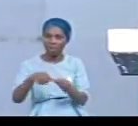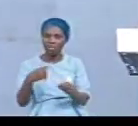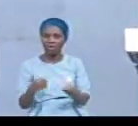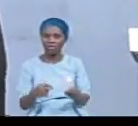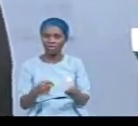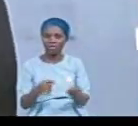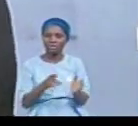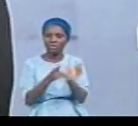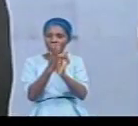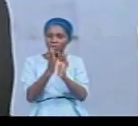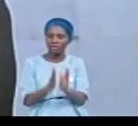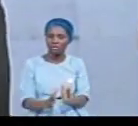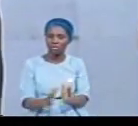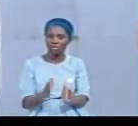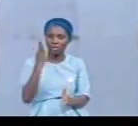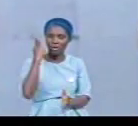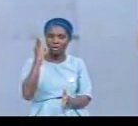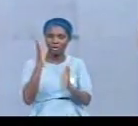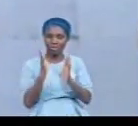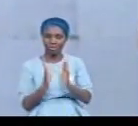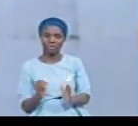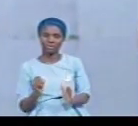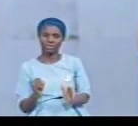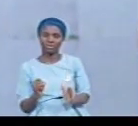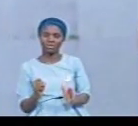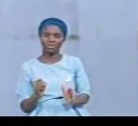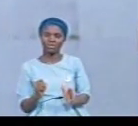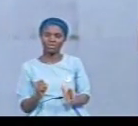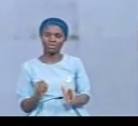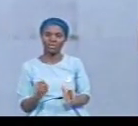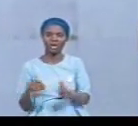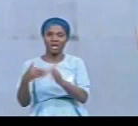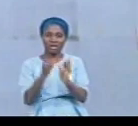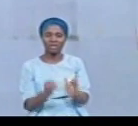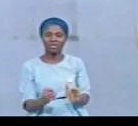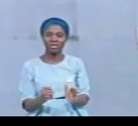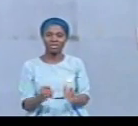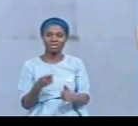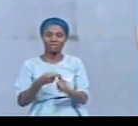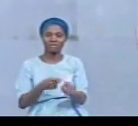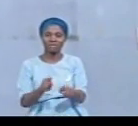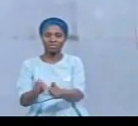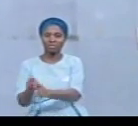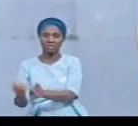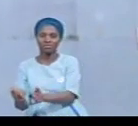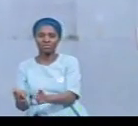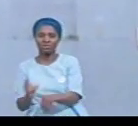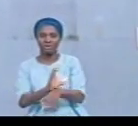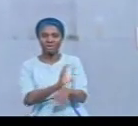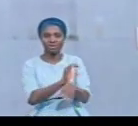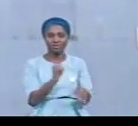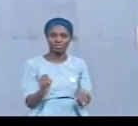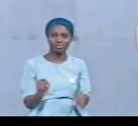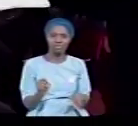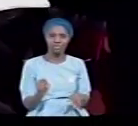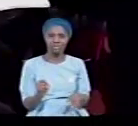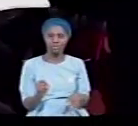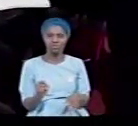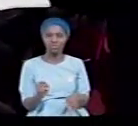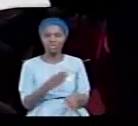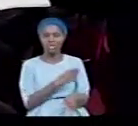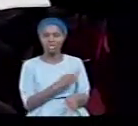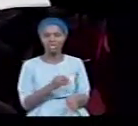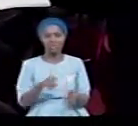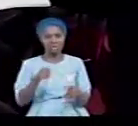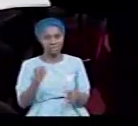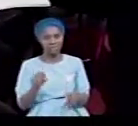in various denominations of the church. Yes, we have some differences in this and that, but we're united